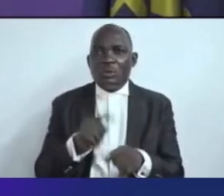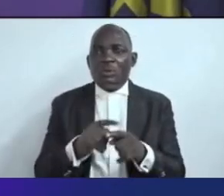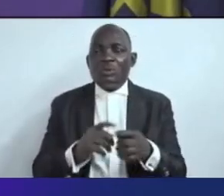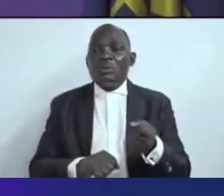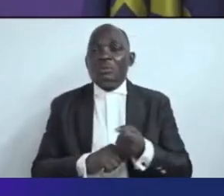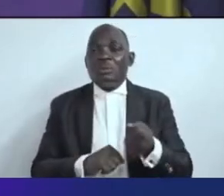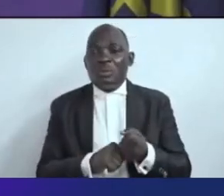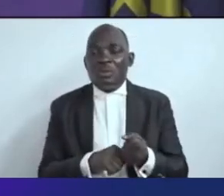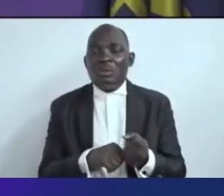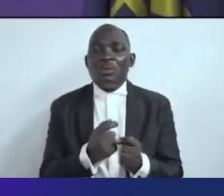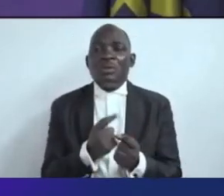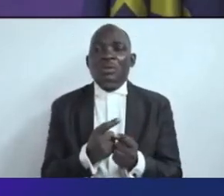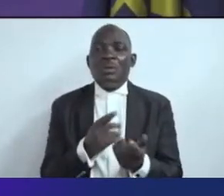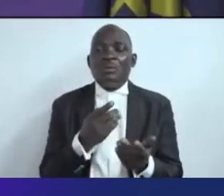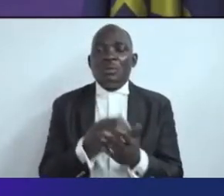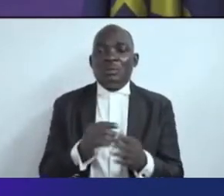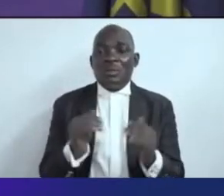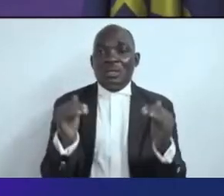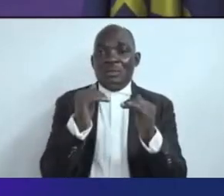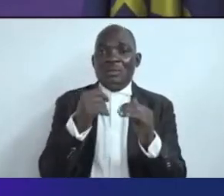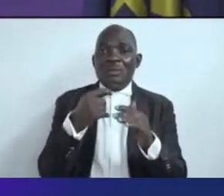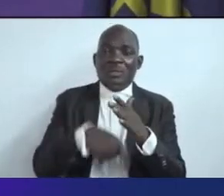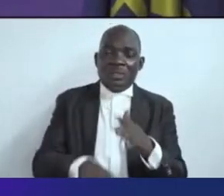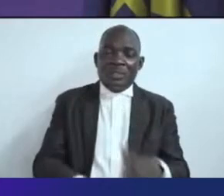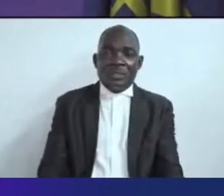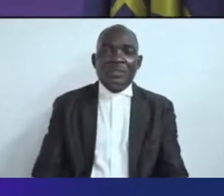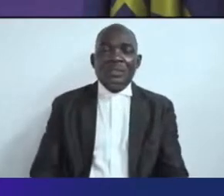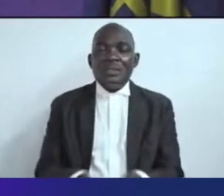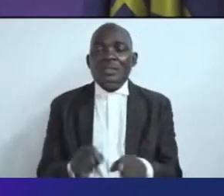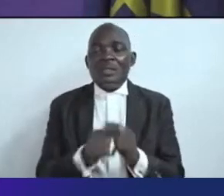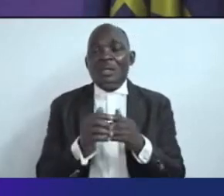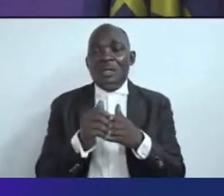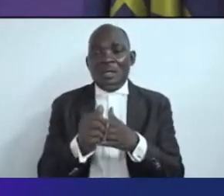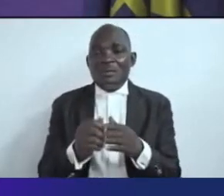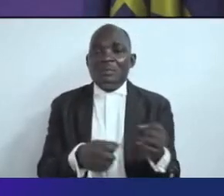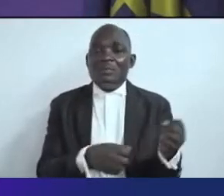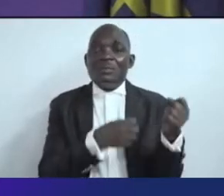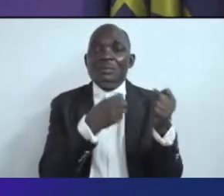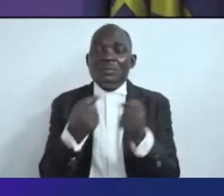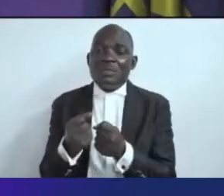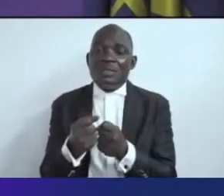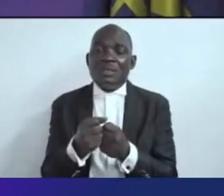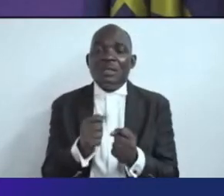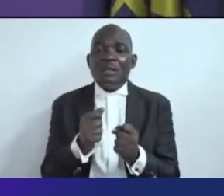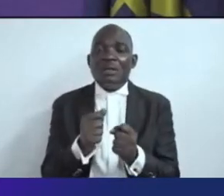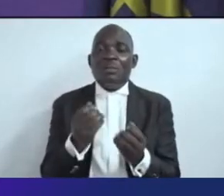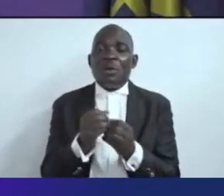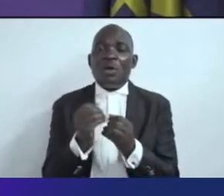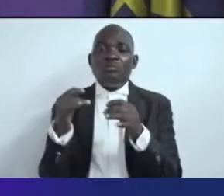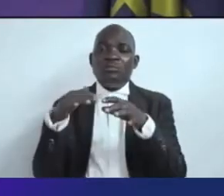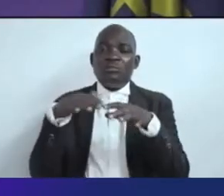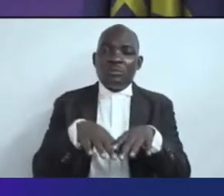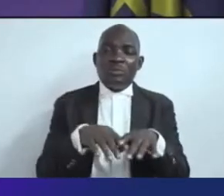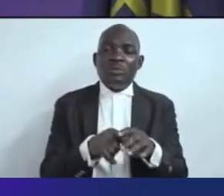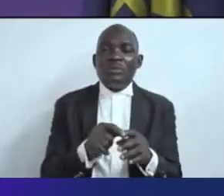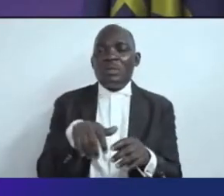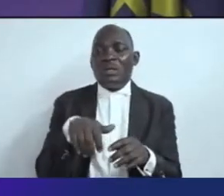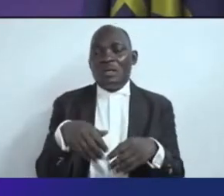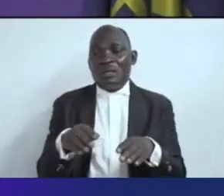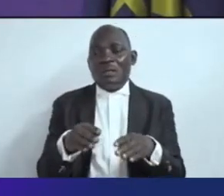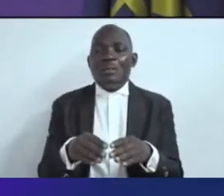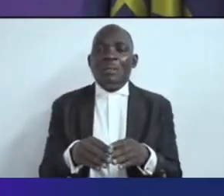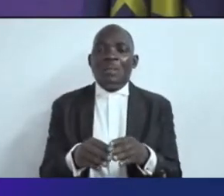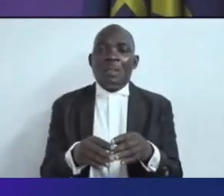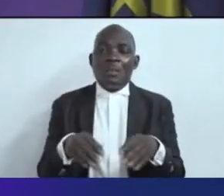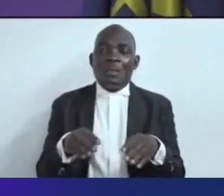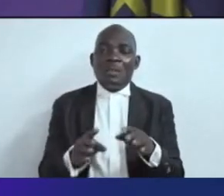supported a rebound in equity prices, and led to a strengthening of portfolio flows to emerging market and